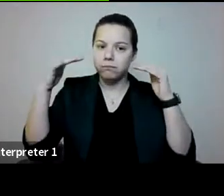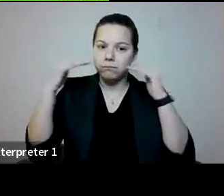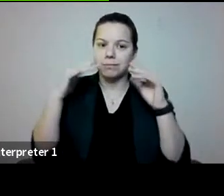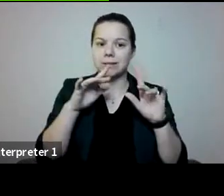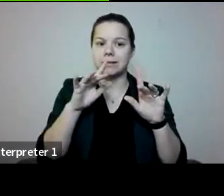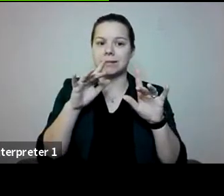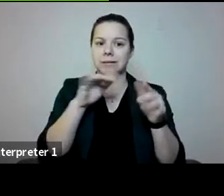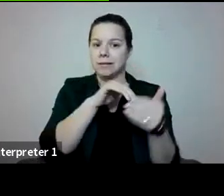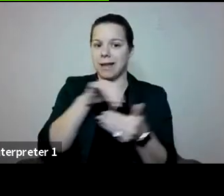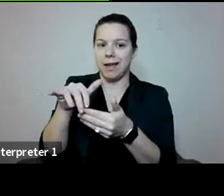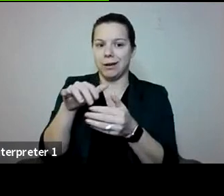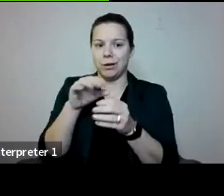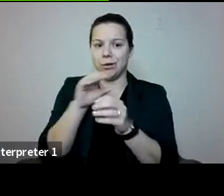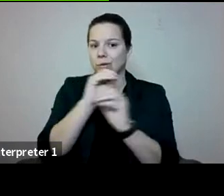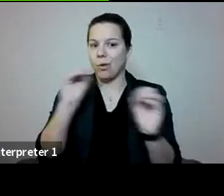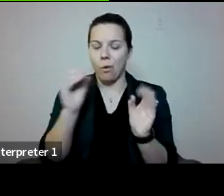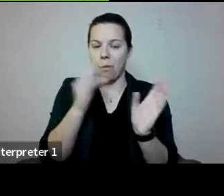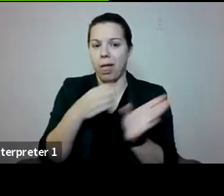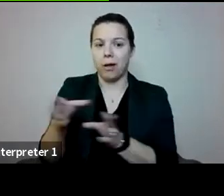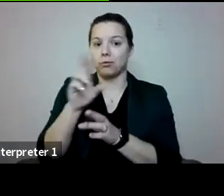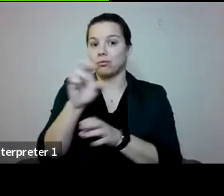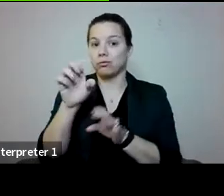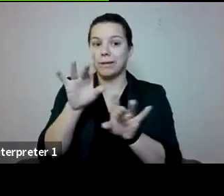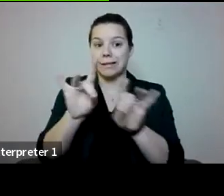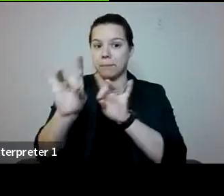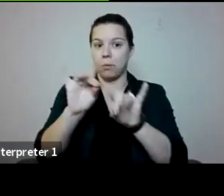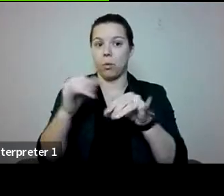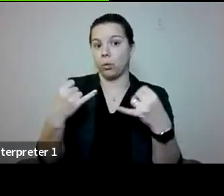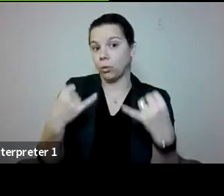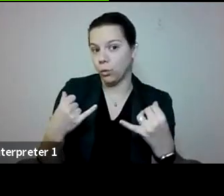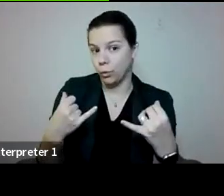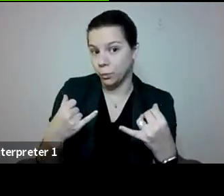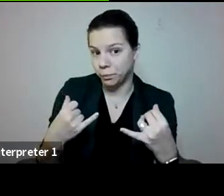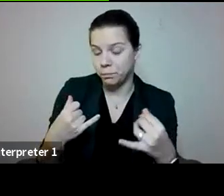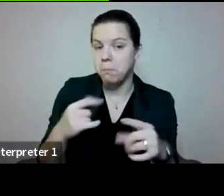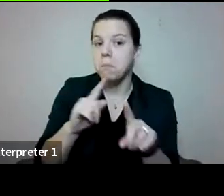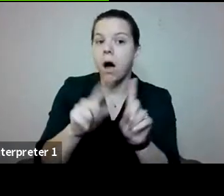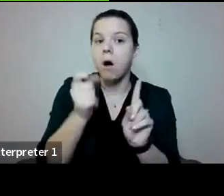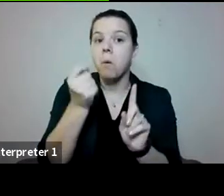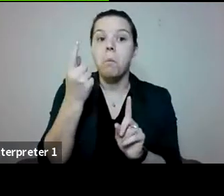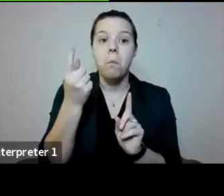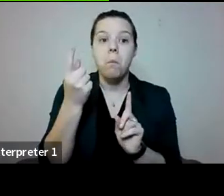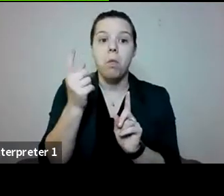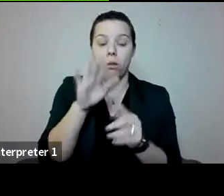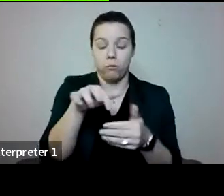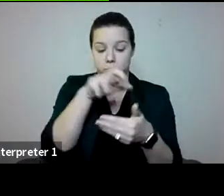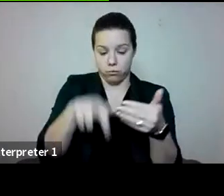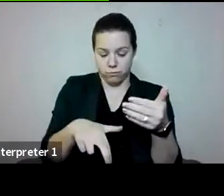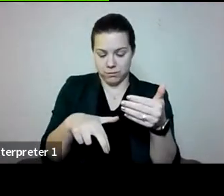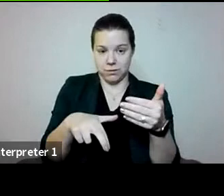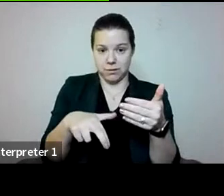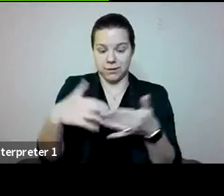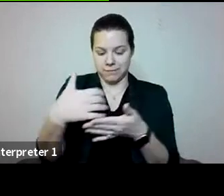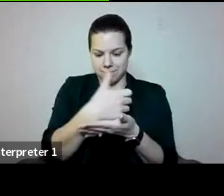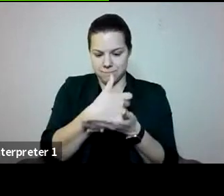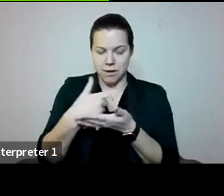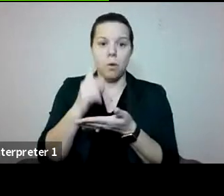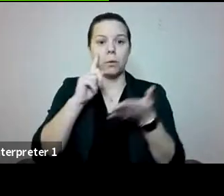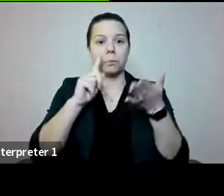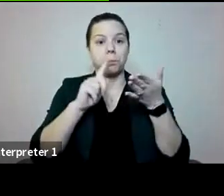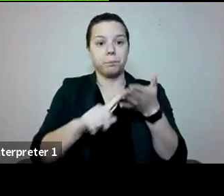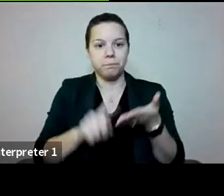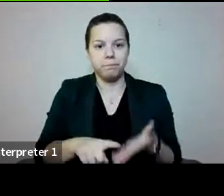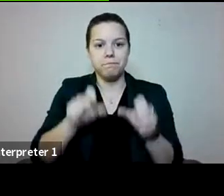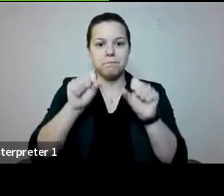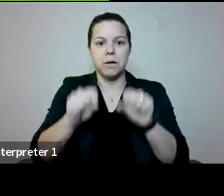resample communities at this time, but we'll seek to use those results or these results to explore a range of potential